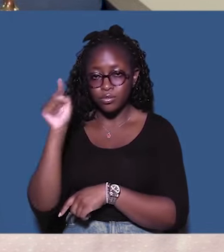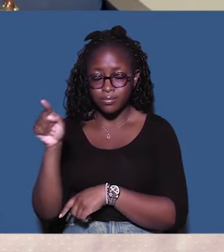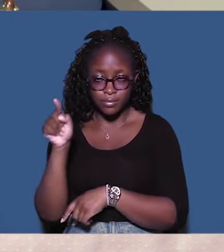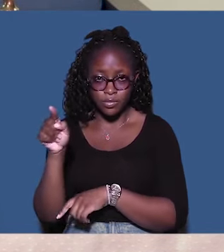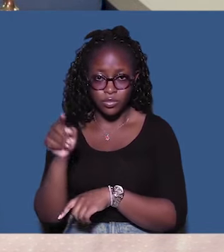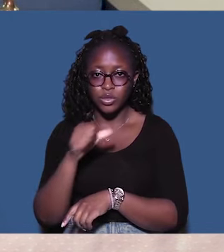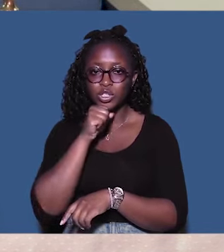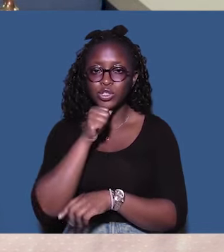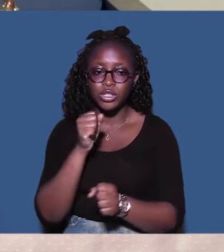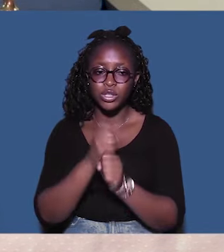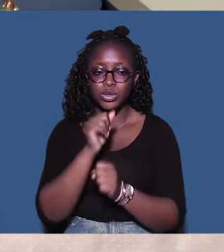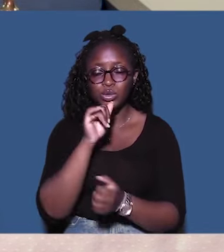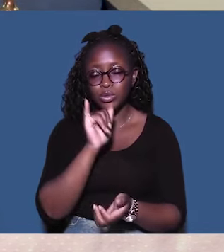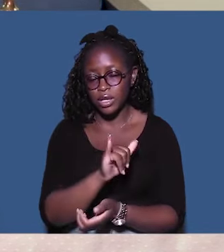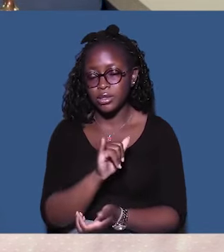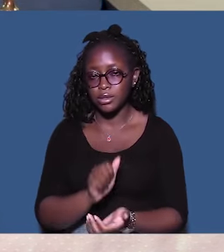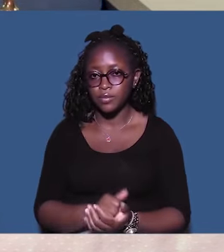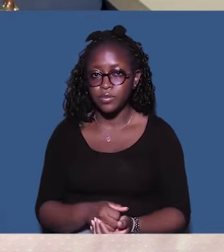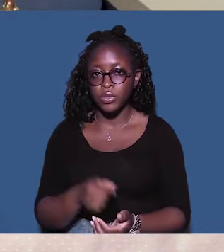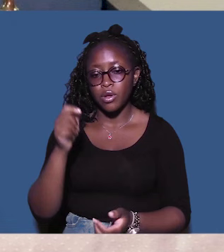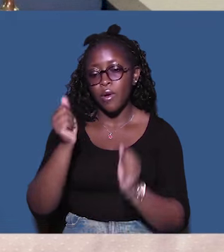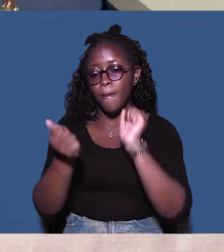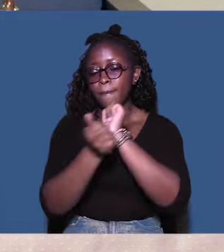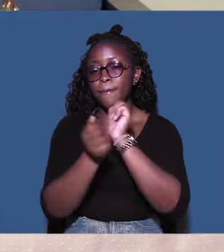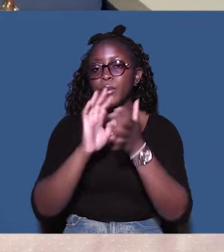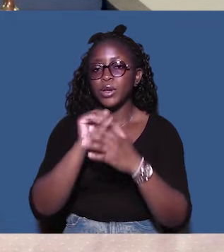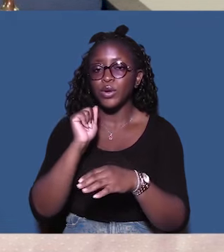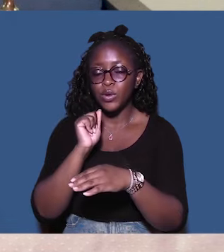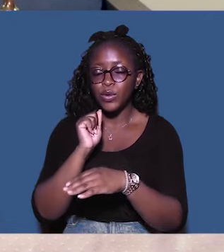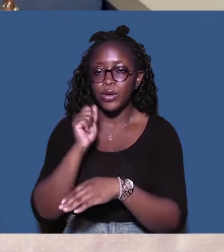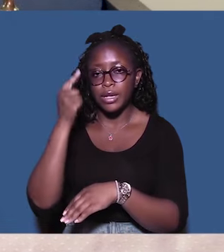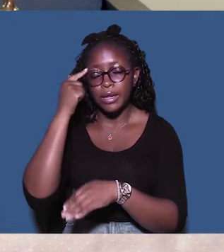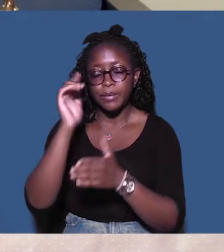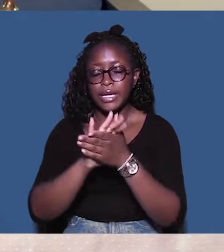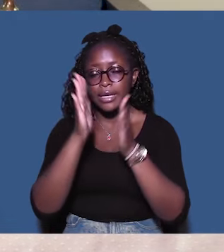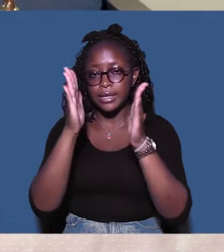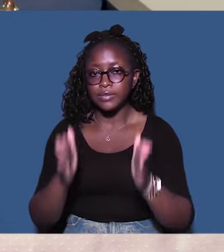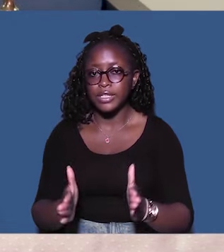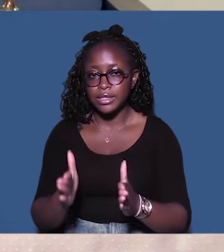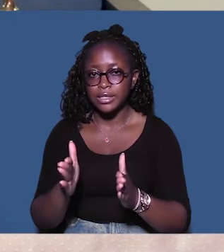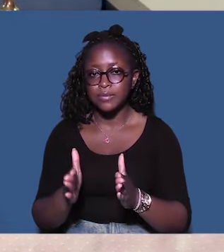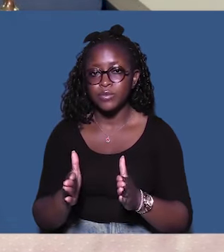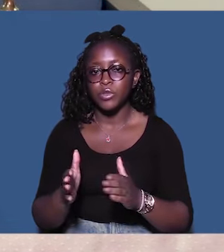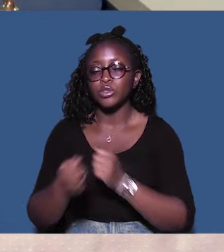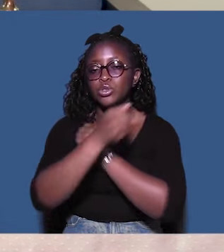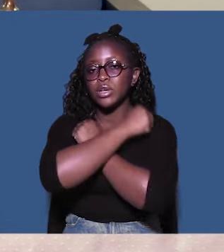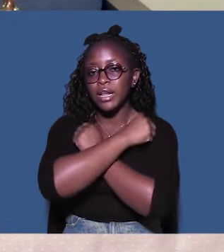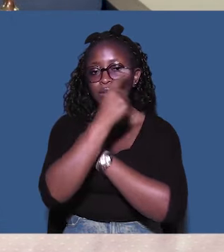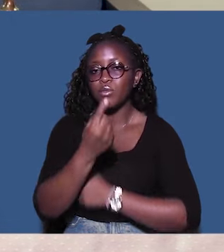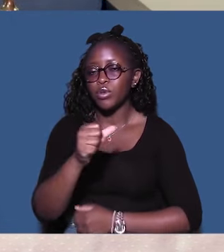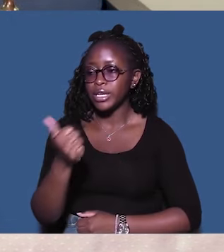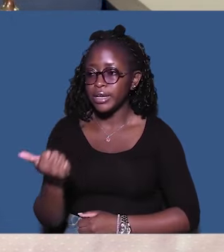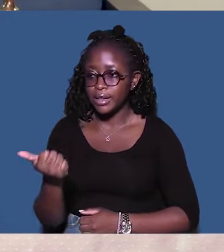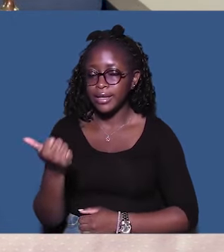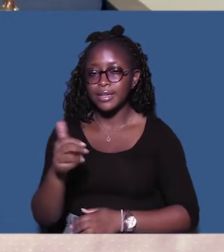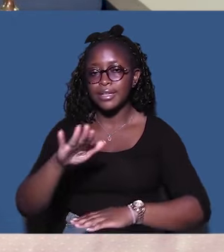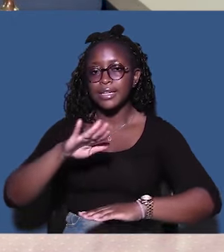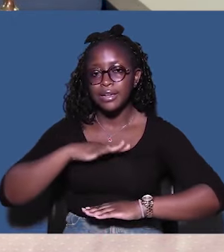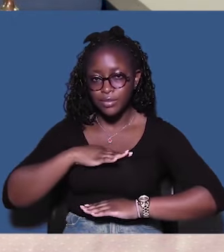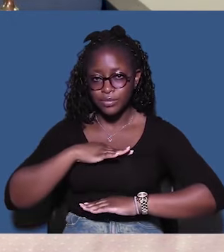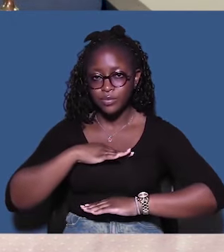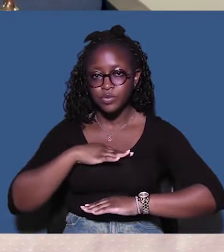Paul is calling believers to love one another enough to sacrifice your freedom for the sake of the salvation